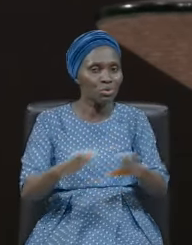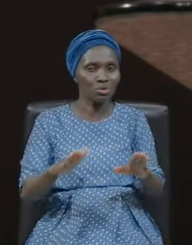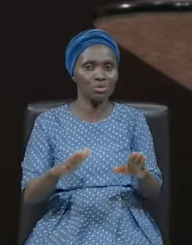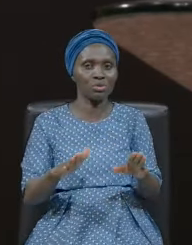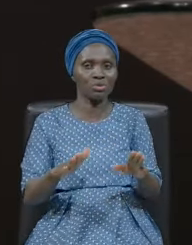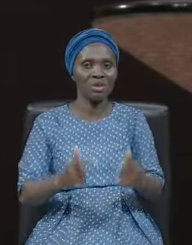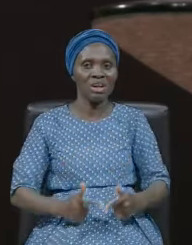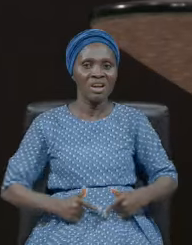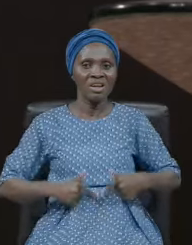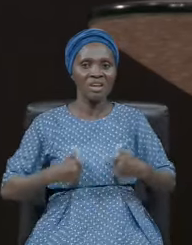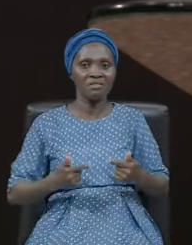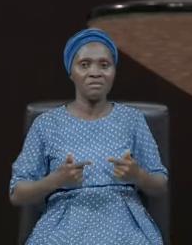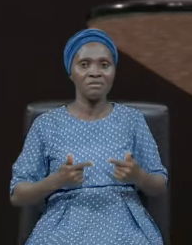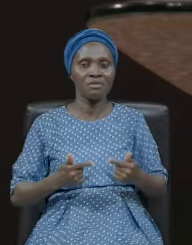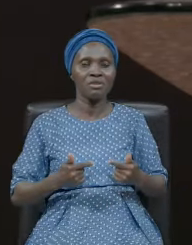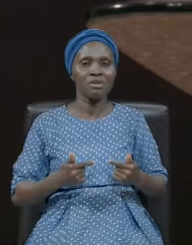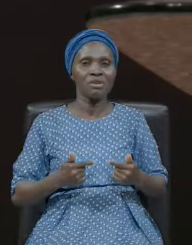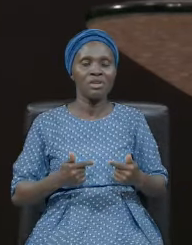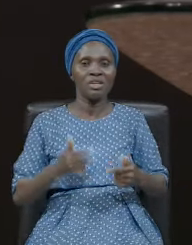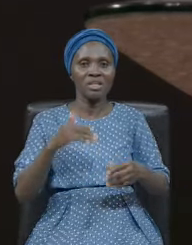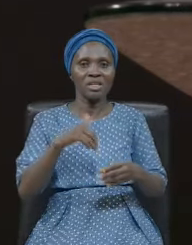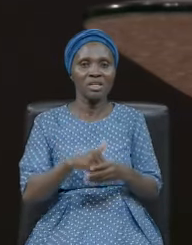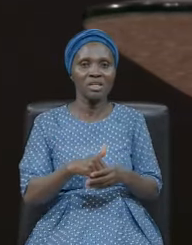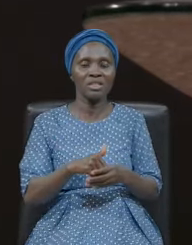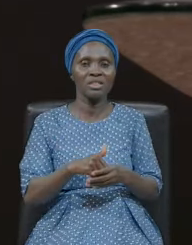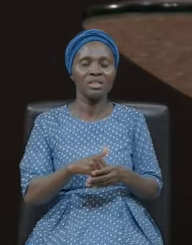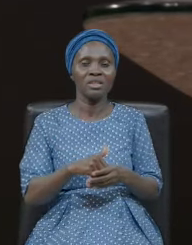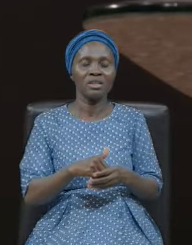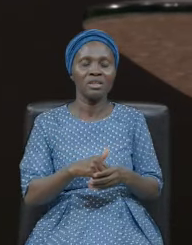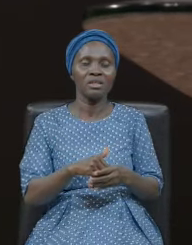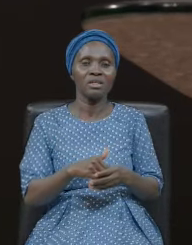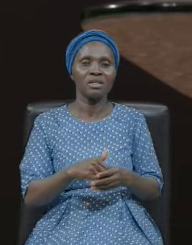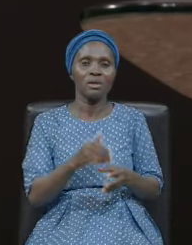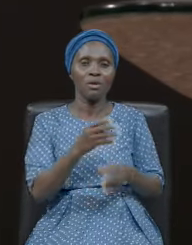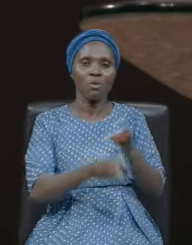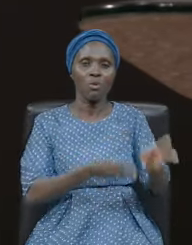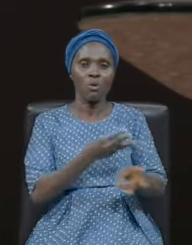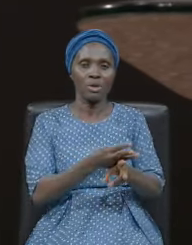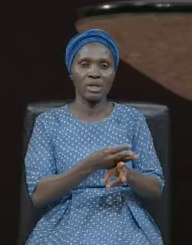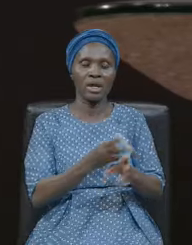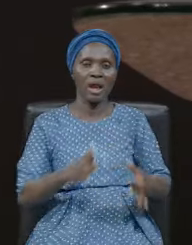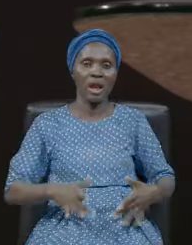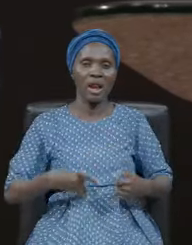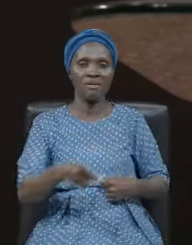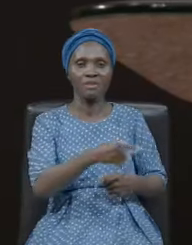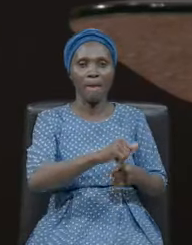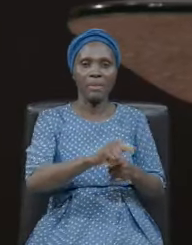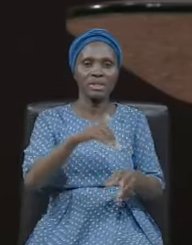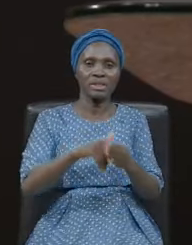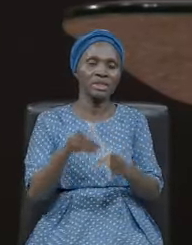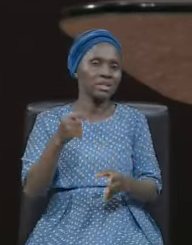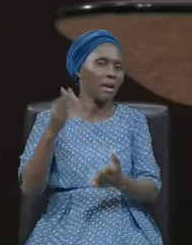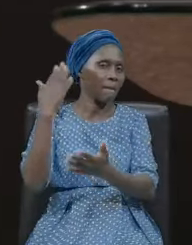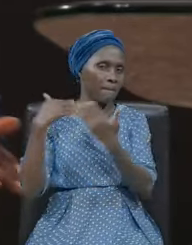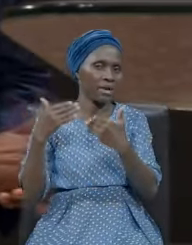live their promiscuous lives they used to live in the past. The partakers of the